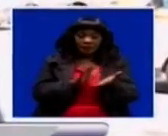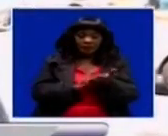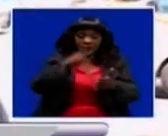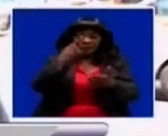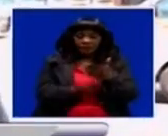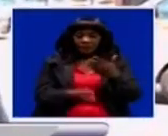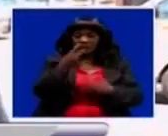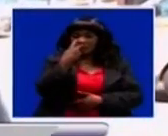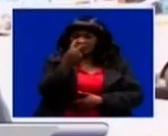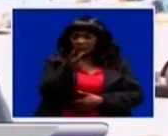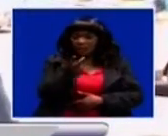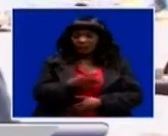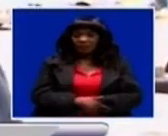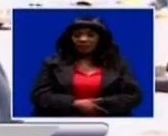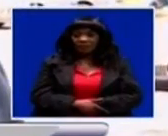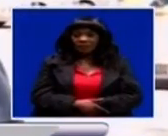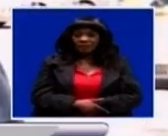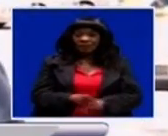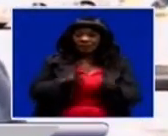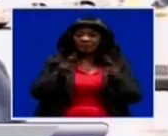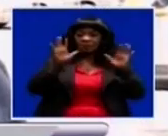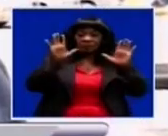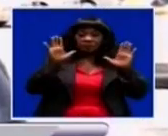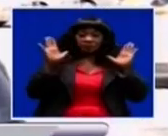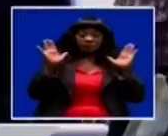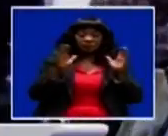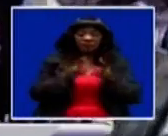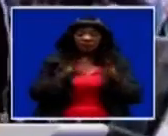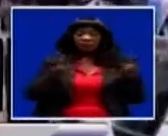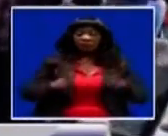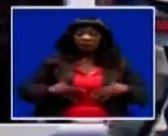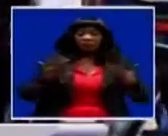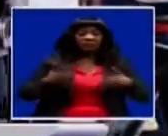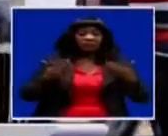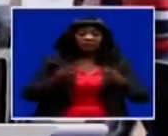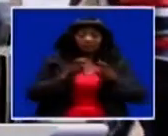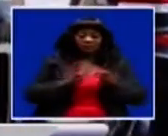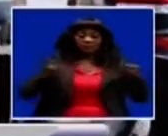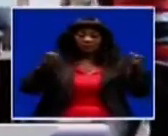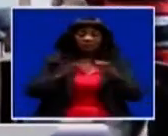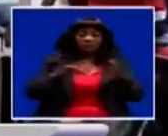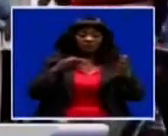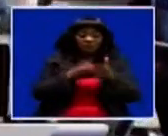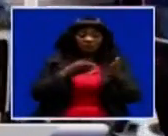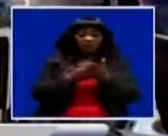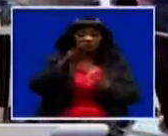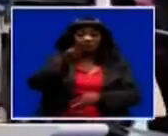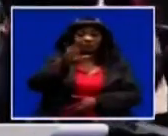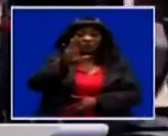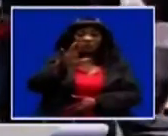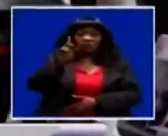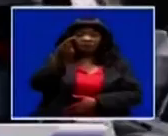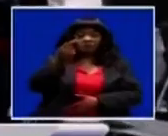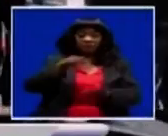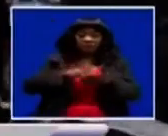seen is also excellent, and we are very happy. The conference, which is slated for February 25 to 1st March,